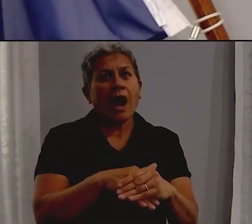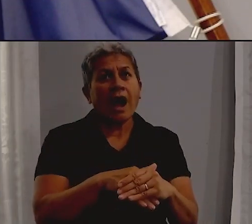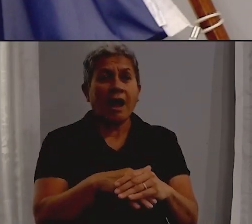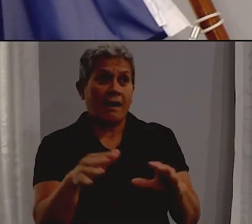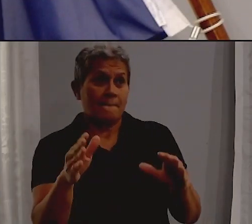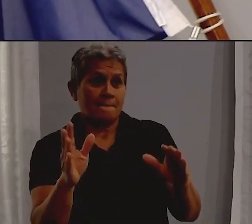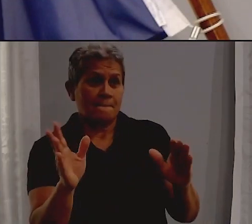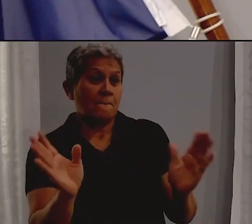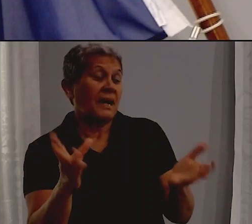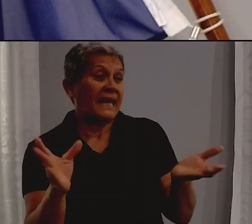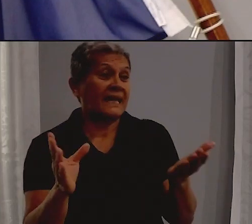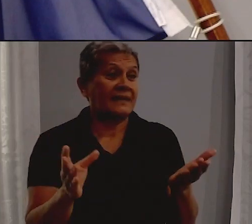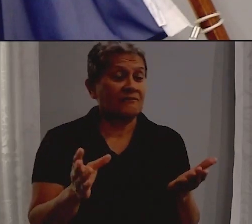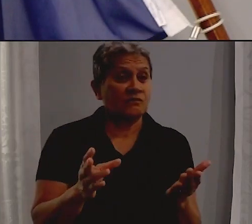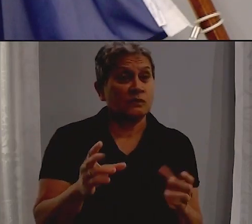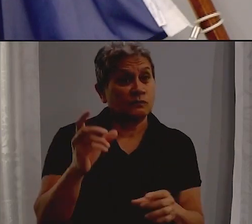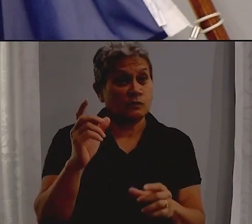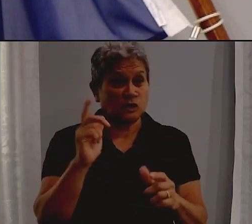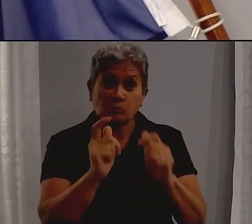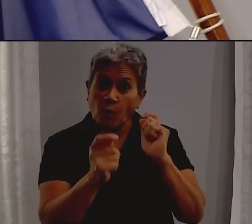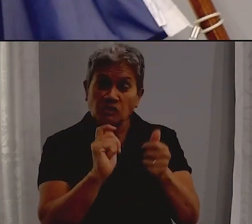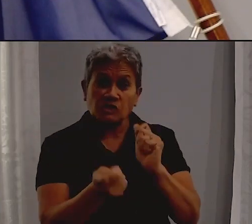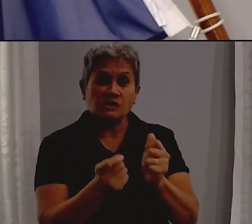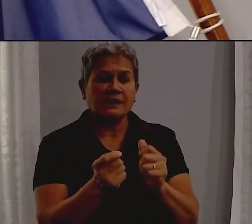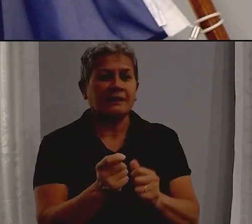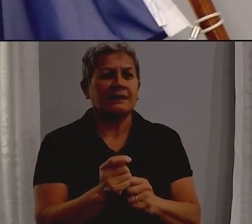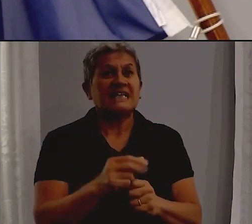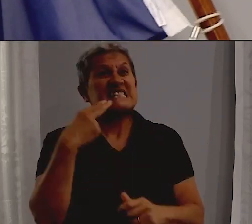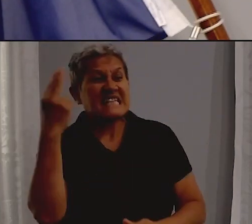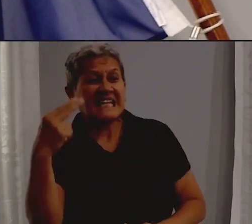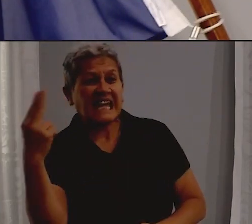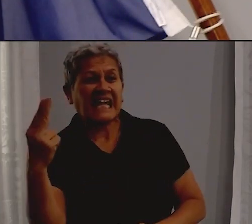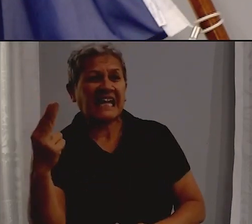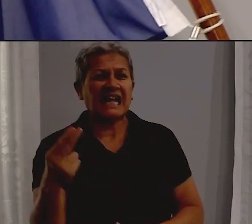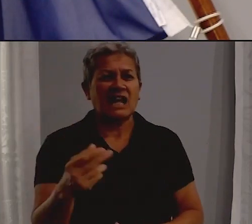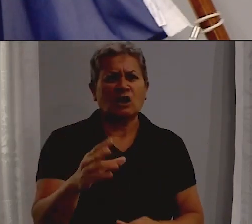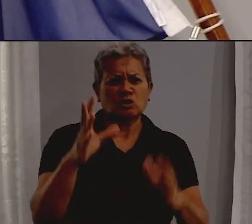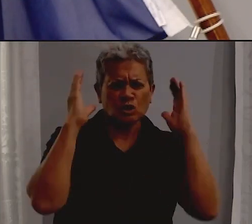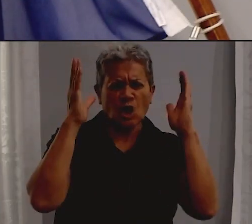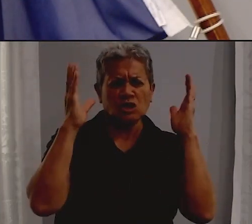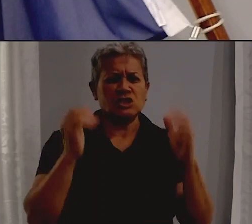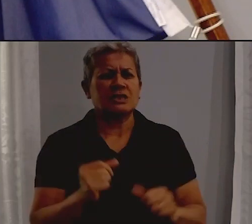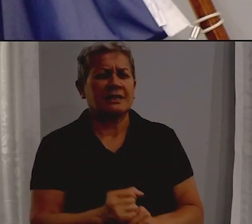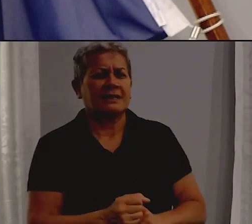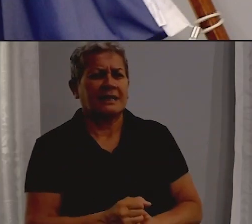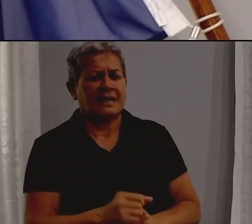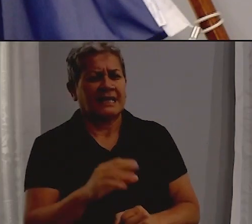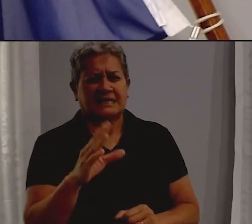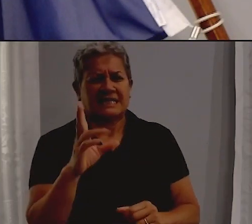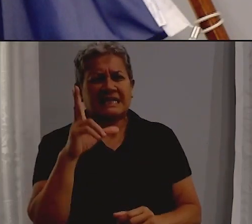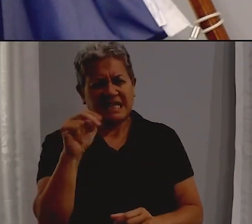have poor ventilation, where activities such as singing takes place, pose a high risk. There are no